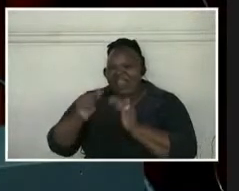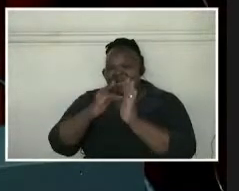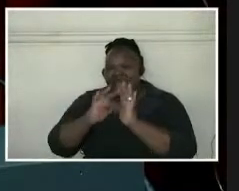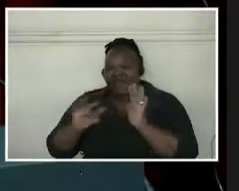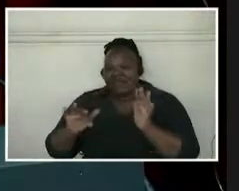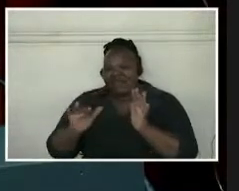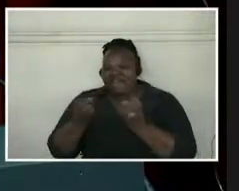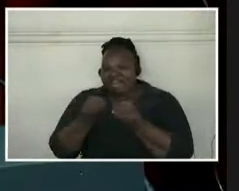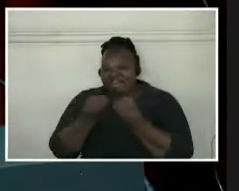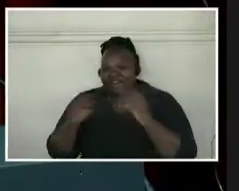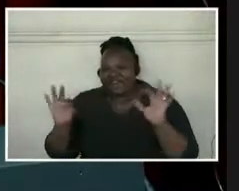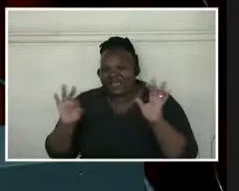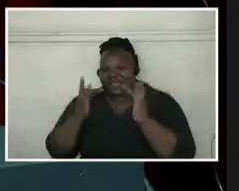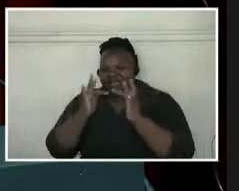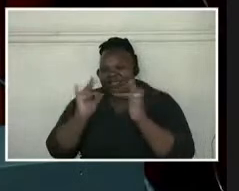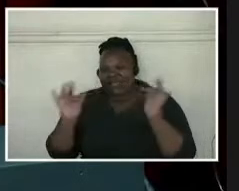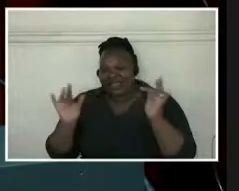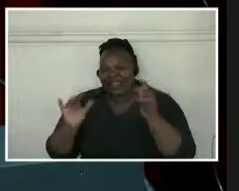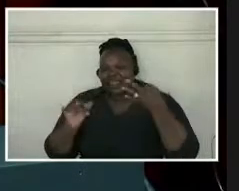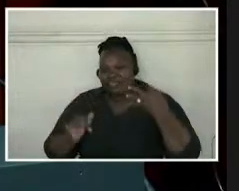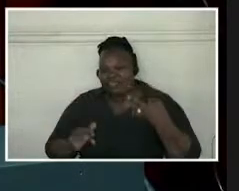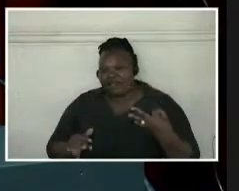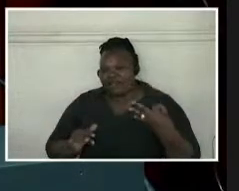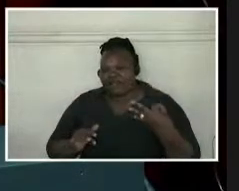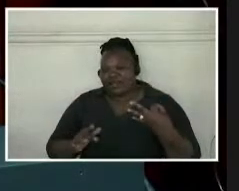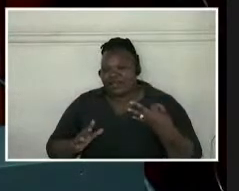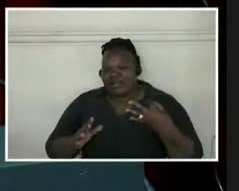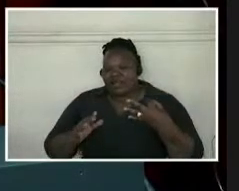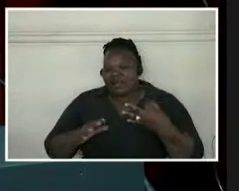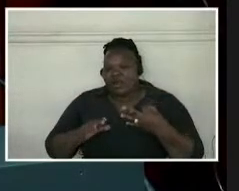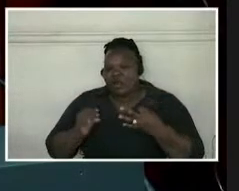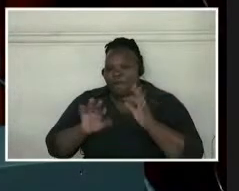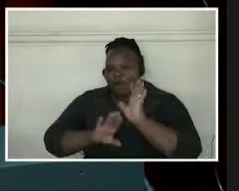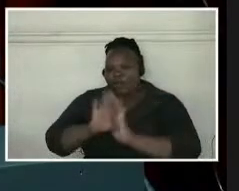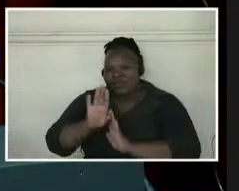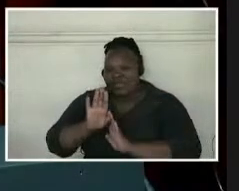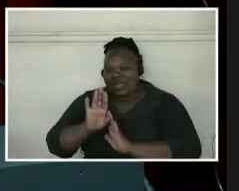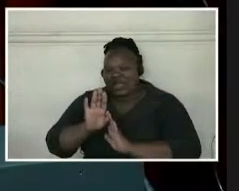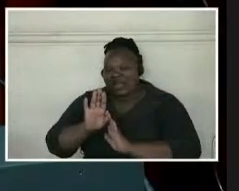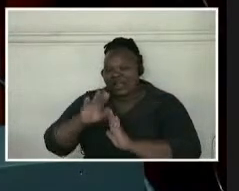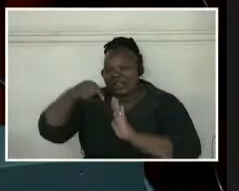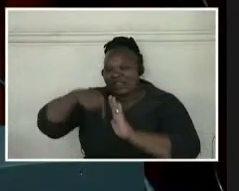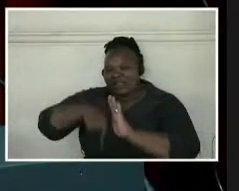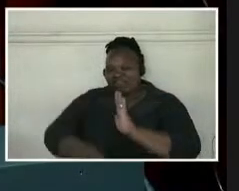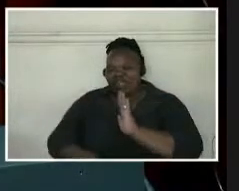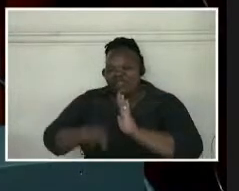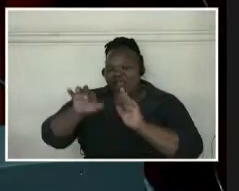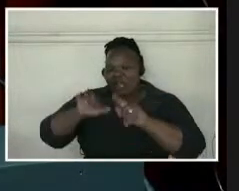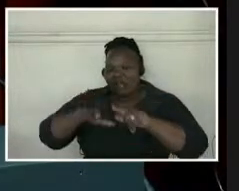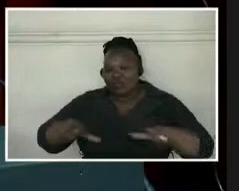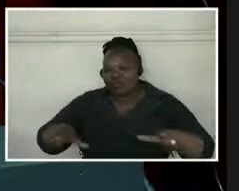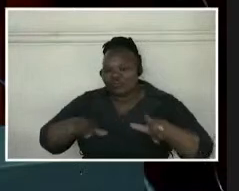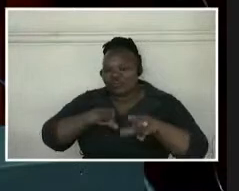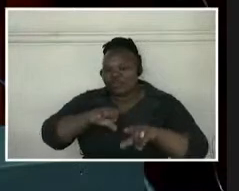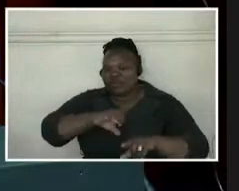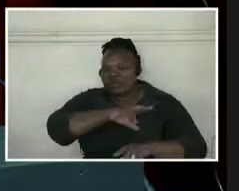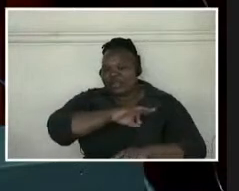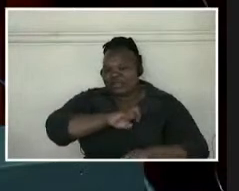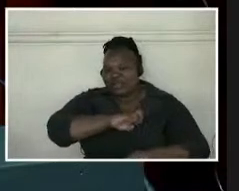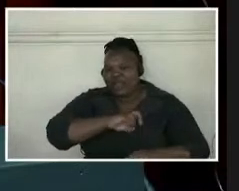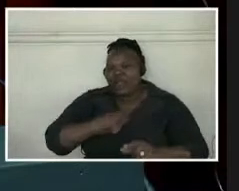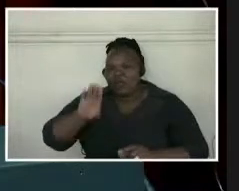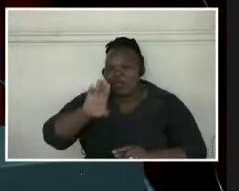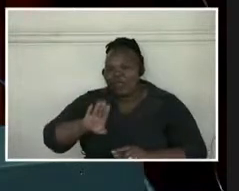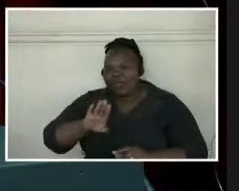services three promotion of indigenous language and development of quasi-natal provincial language